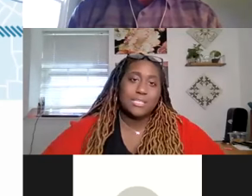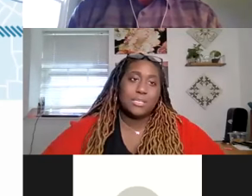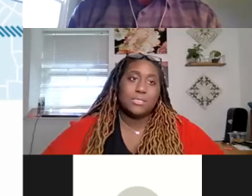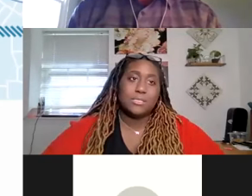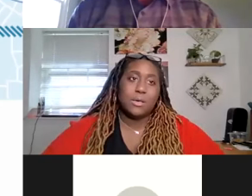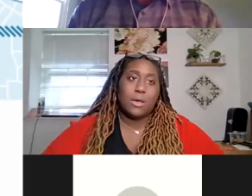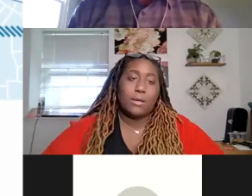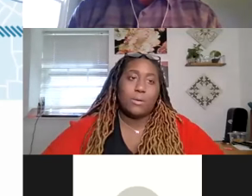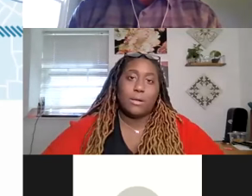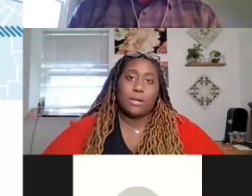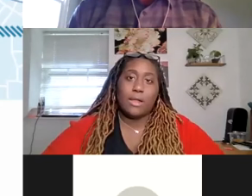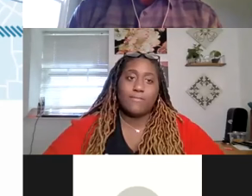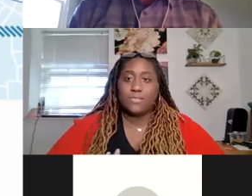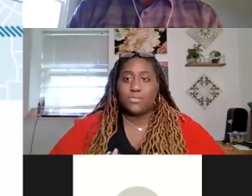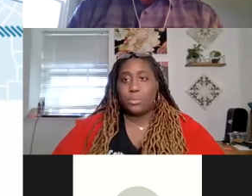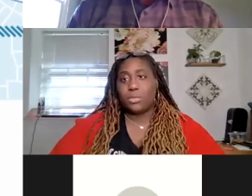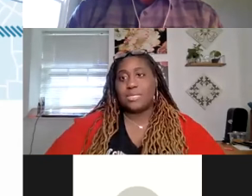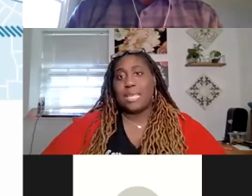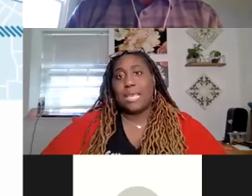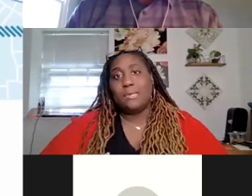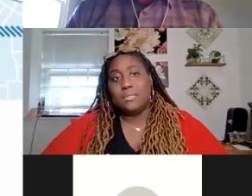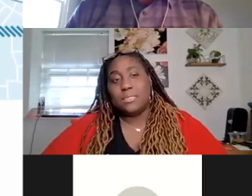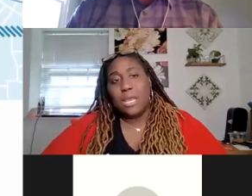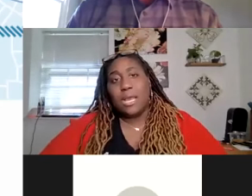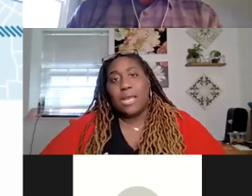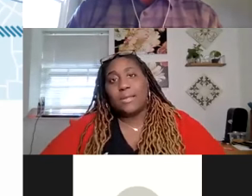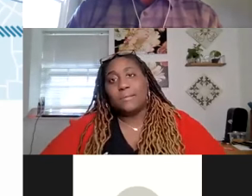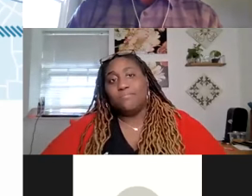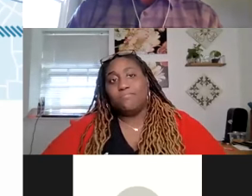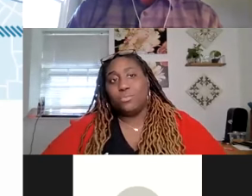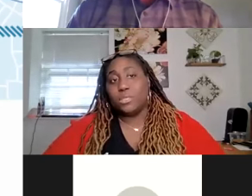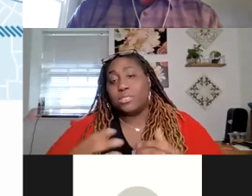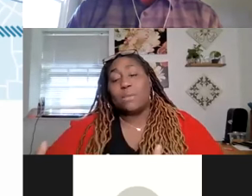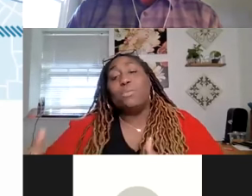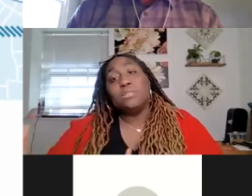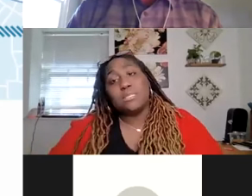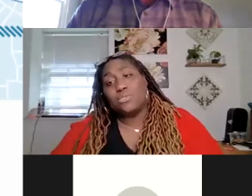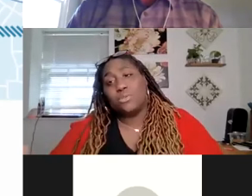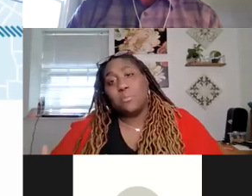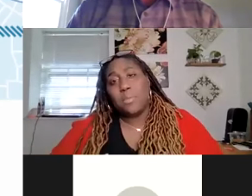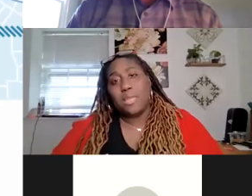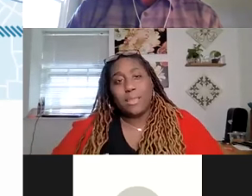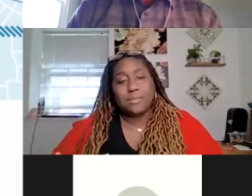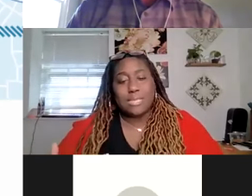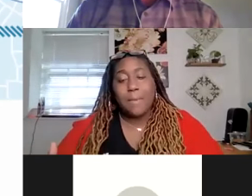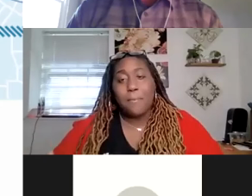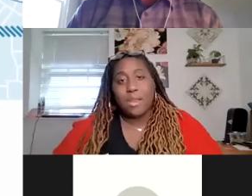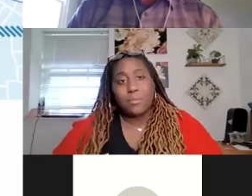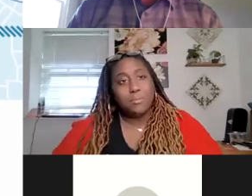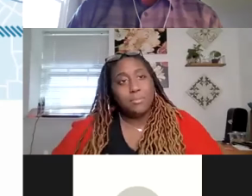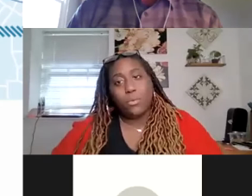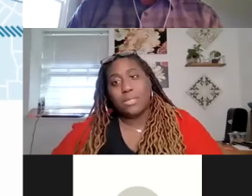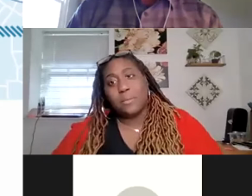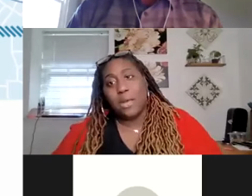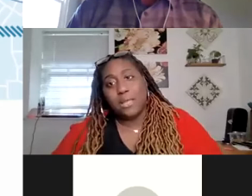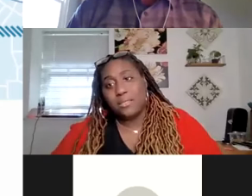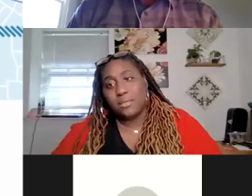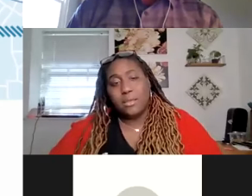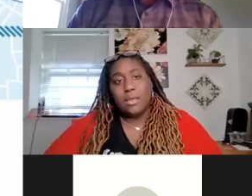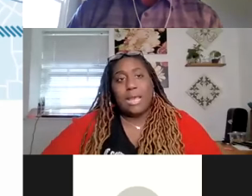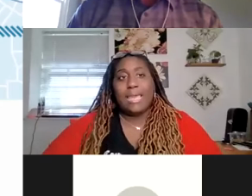listening sessions or our advisory board is held, we'll schedule meetings at minimum